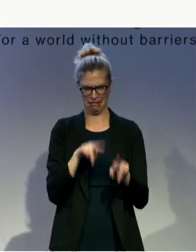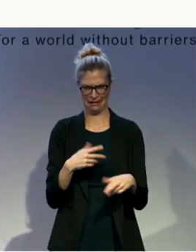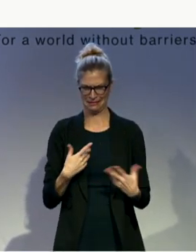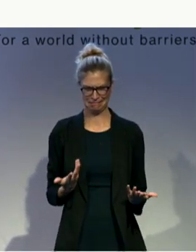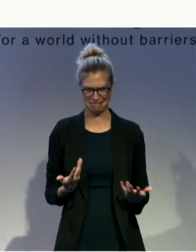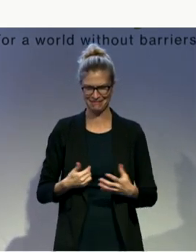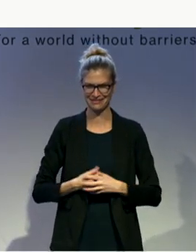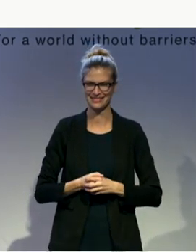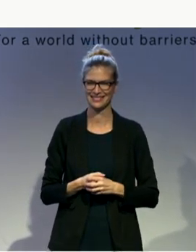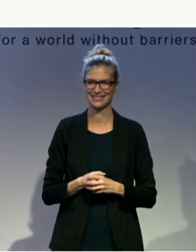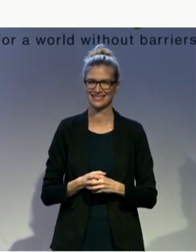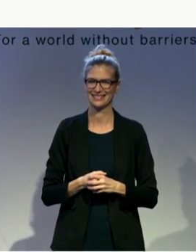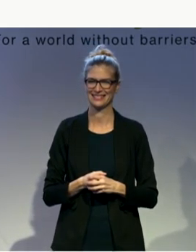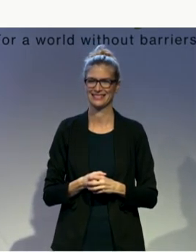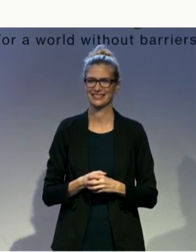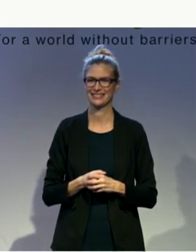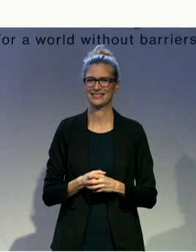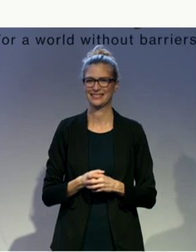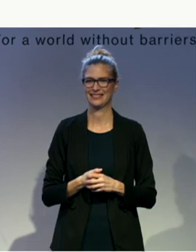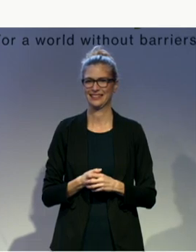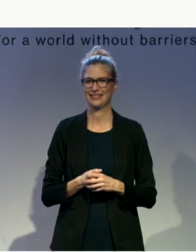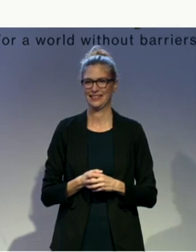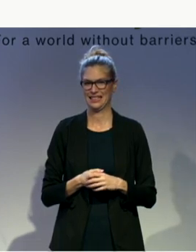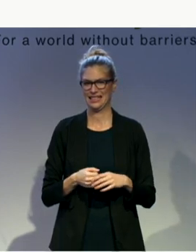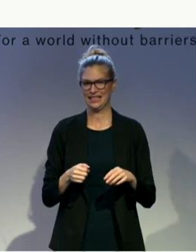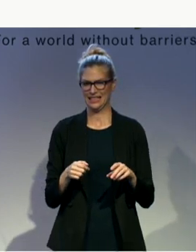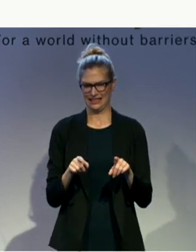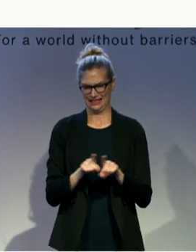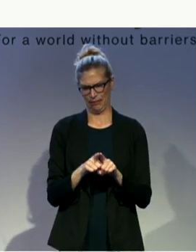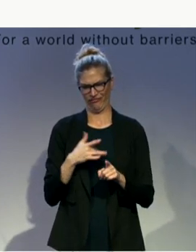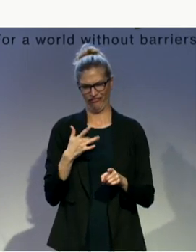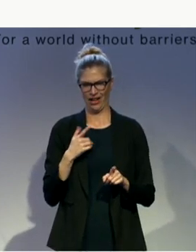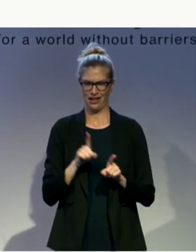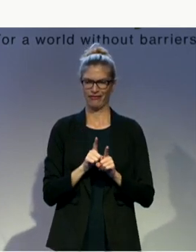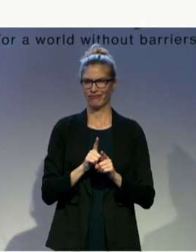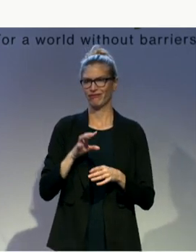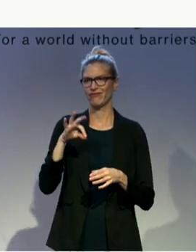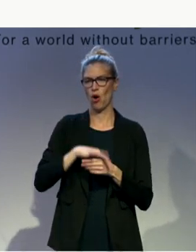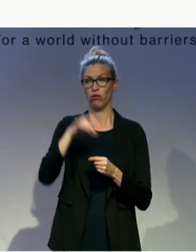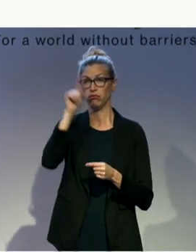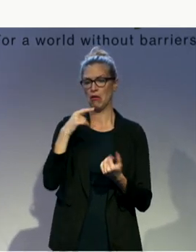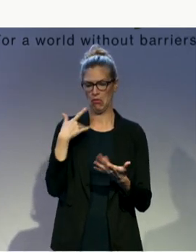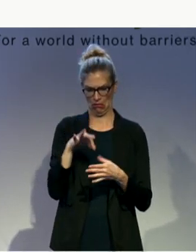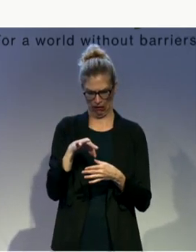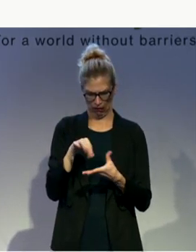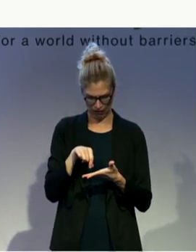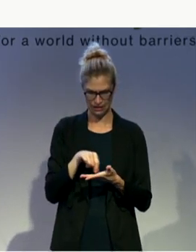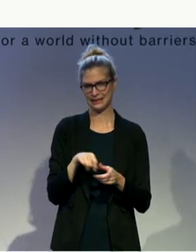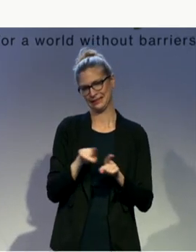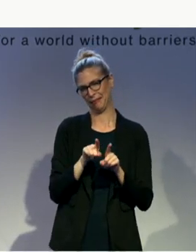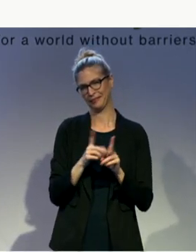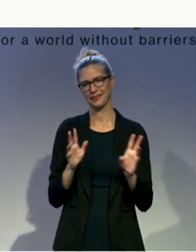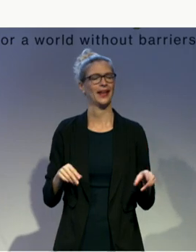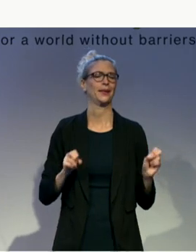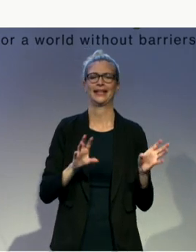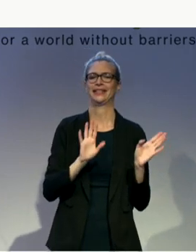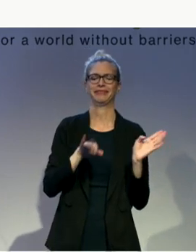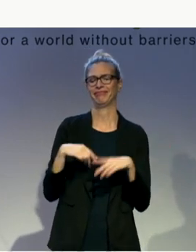for the province of Saskatchewan. And Nathan, during his presentation, he's not here, but he mentioned the